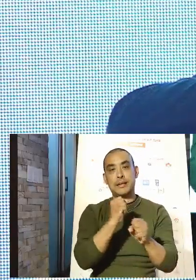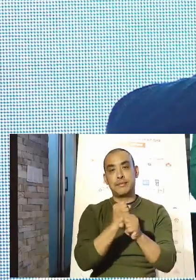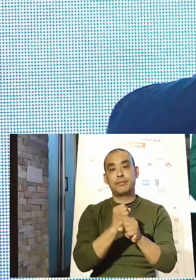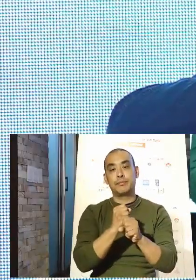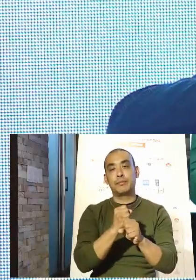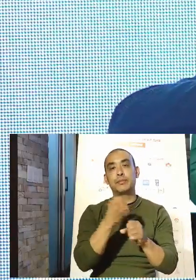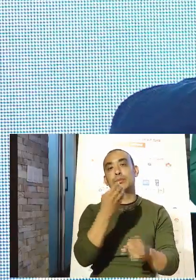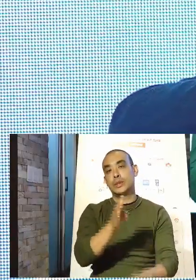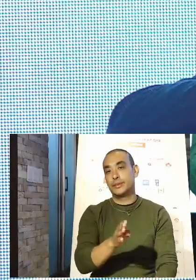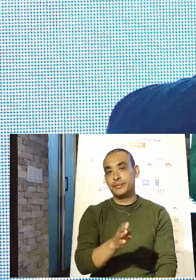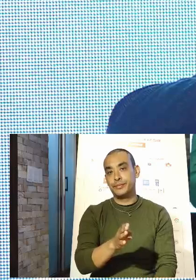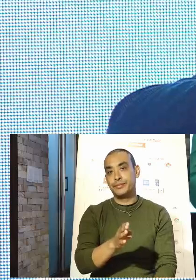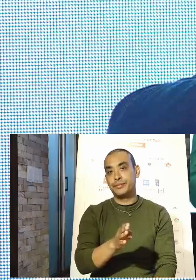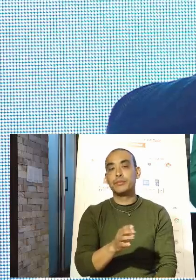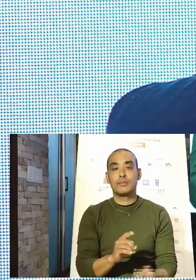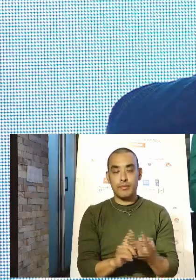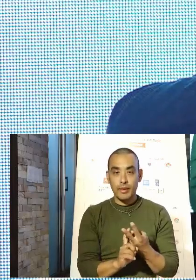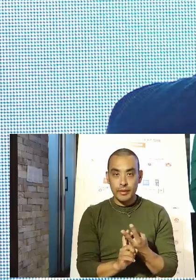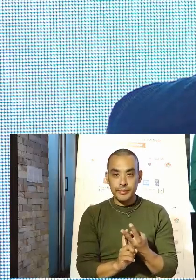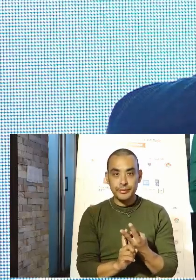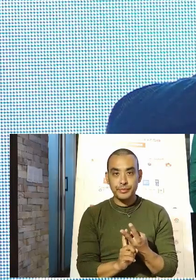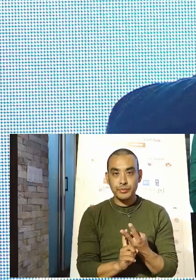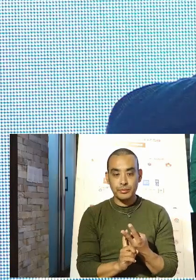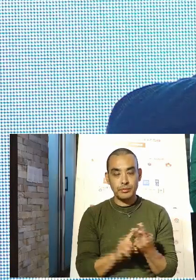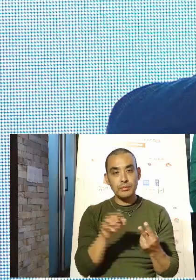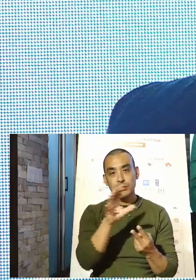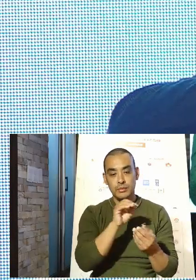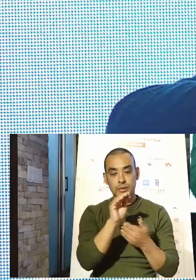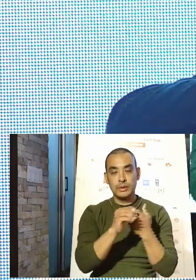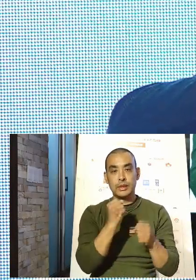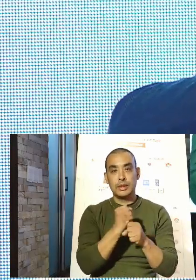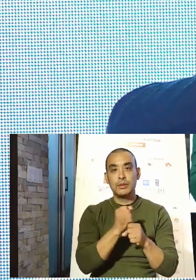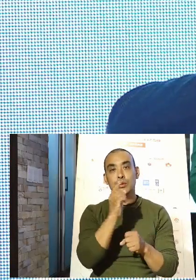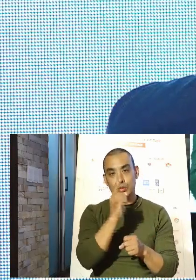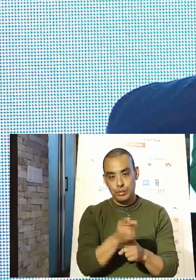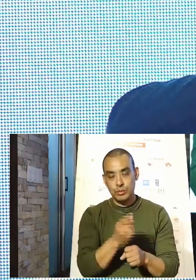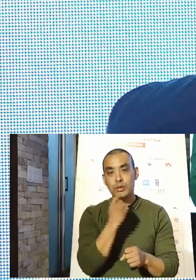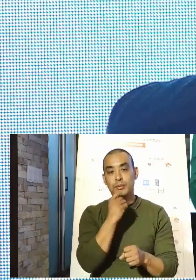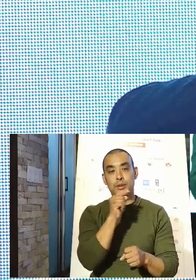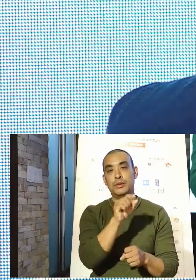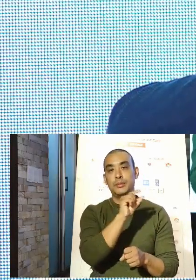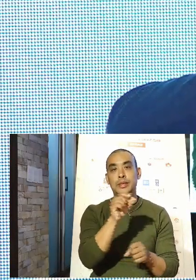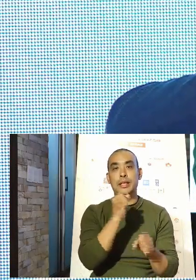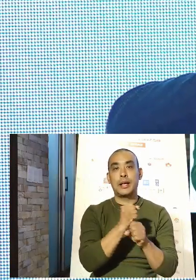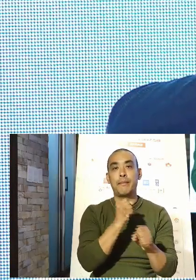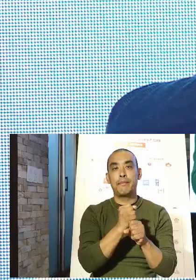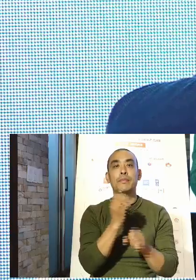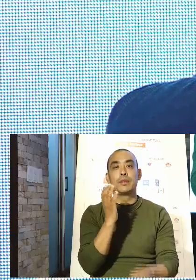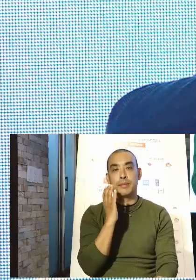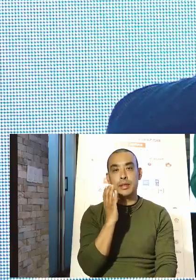delivery point. Secondly, as a part of this whole process, initially, of course, we also experienced challenge because